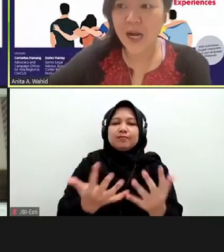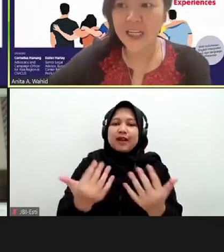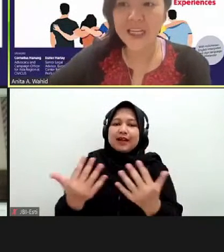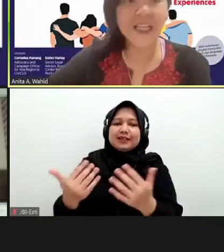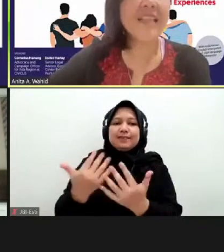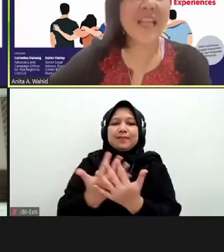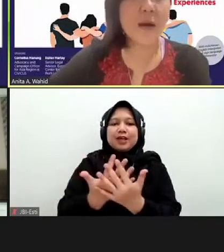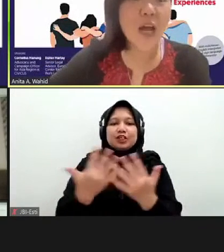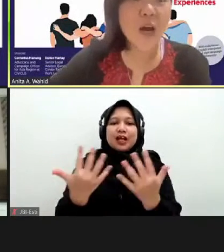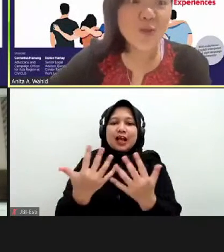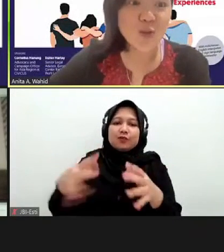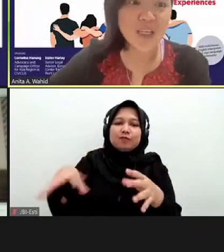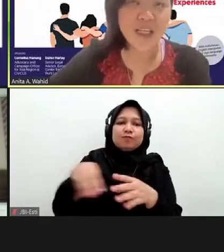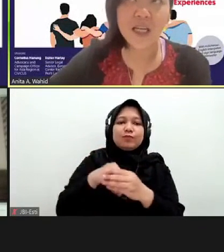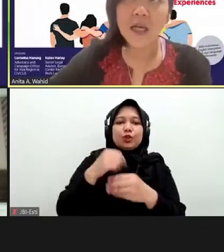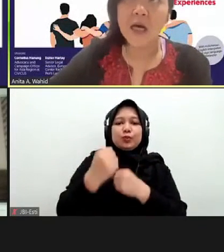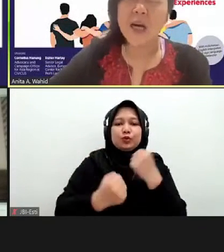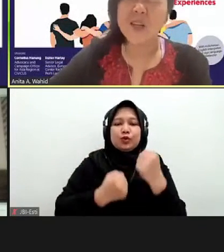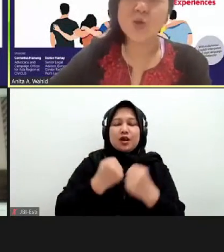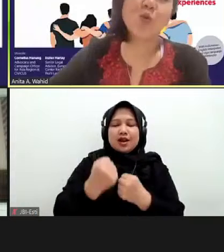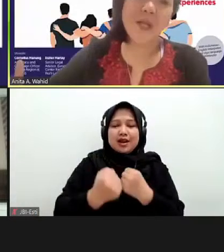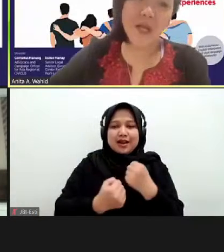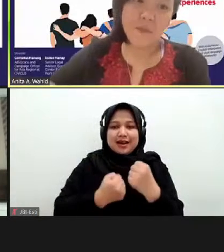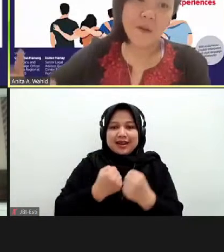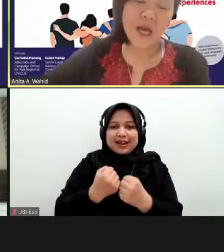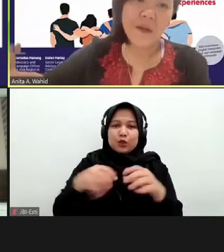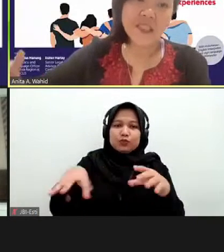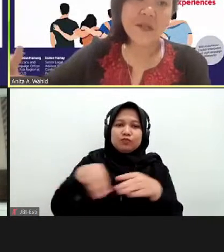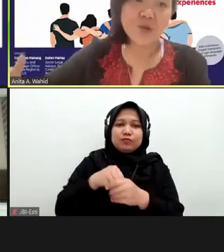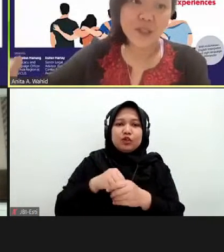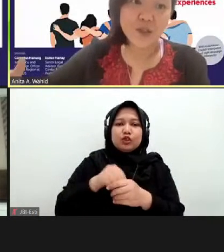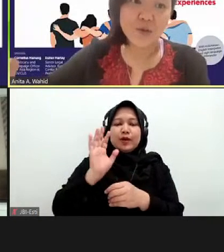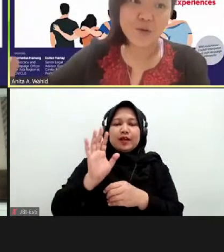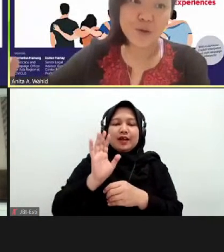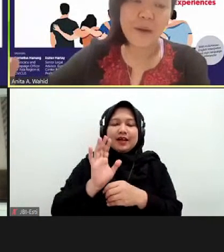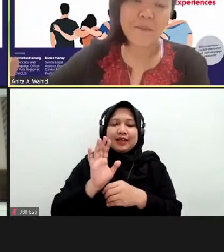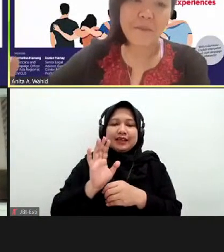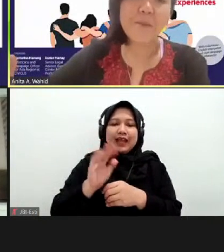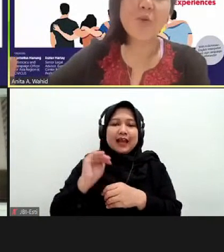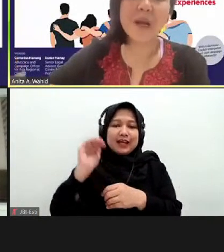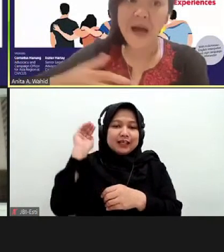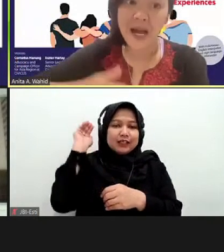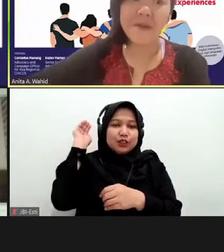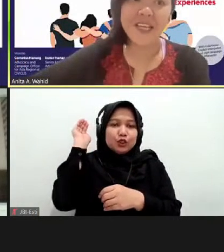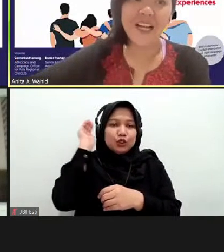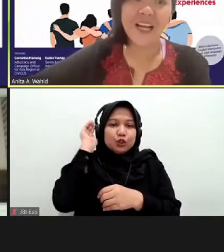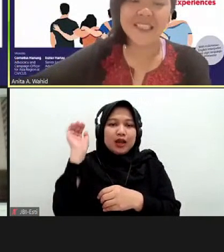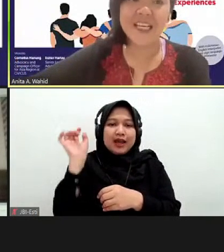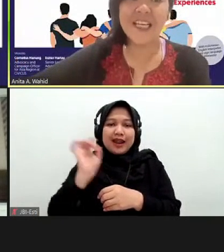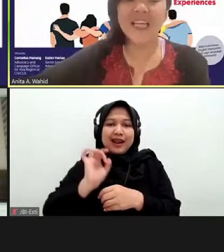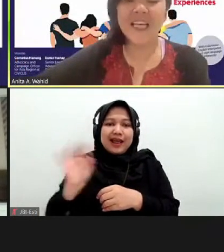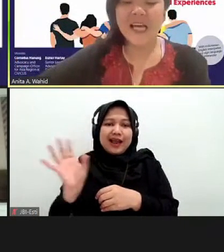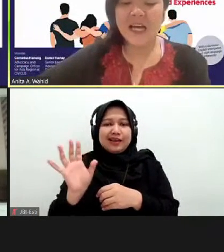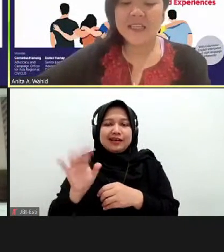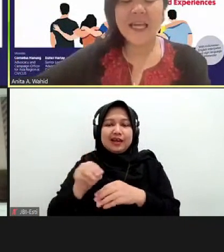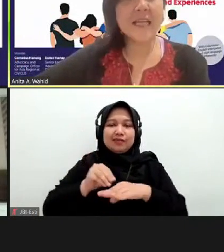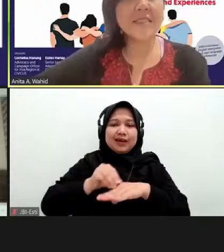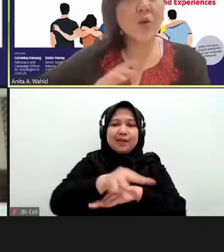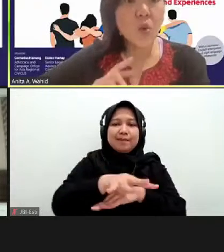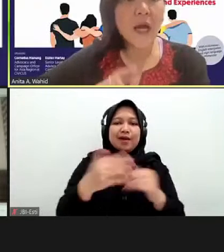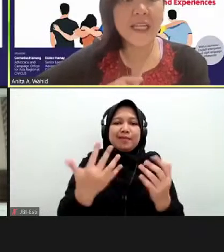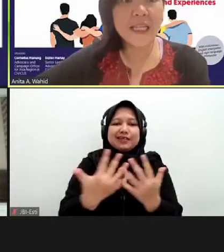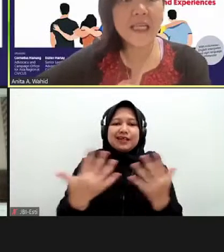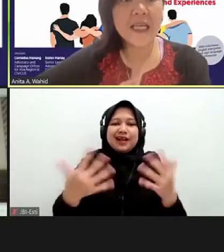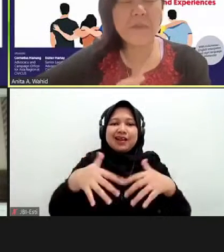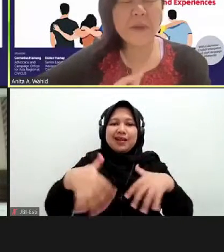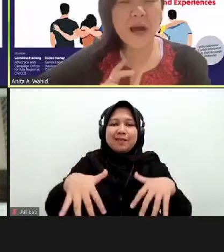like distinguished terms for our efforts to make us strong, and will not have